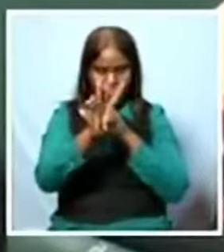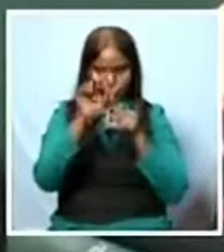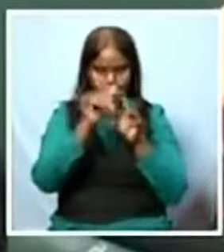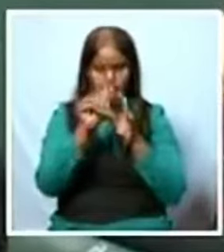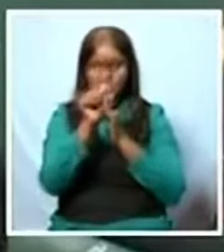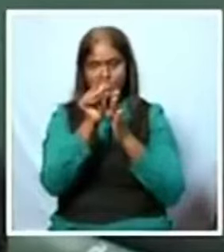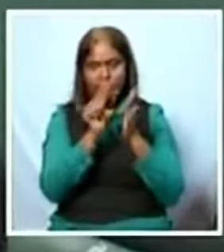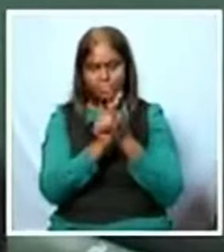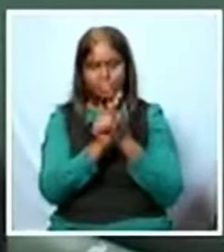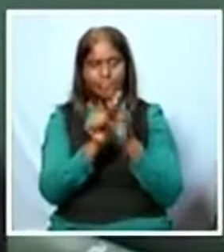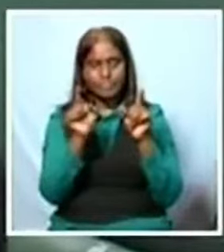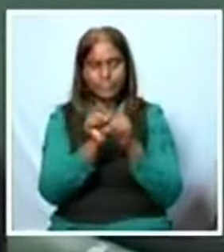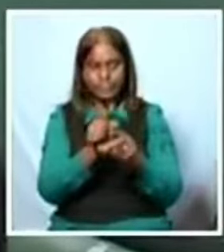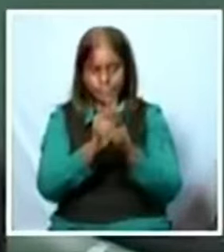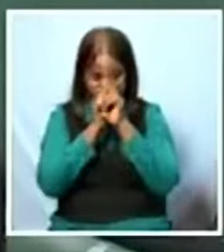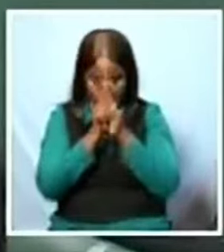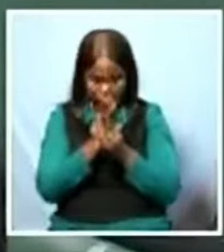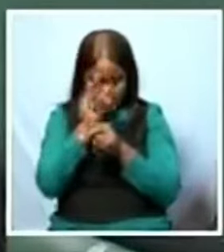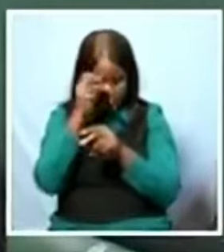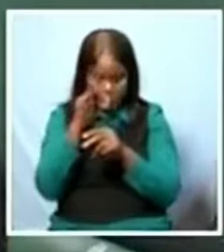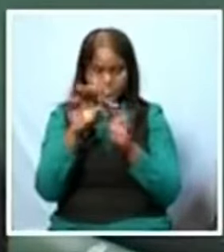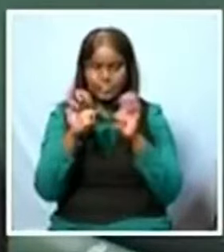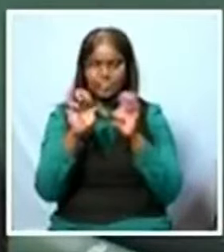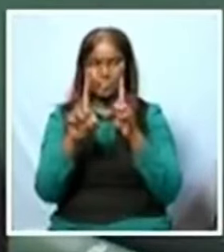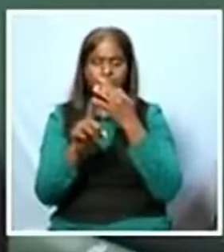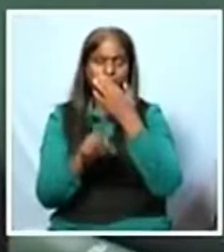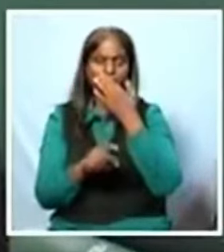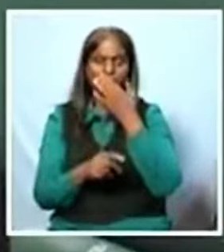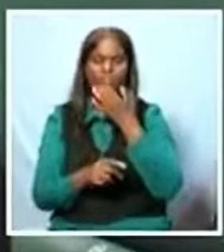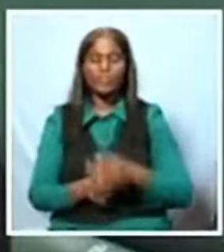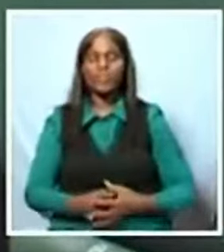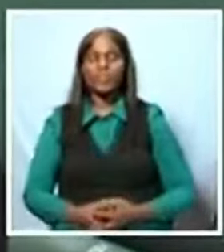of the bill. The Honorable Minister of Education.